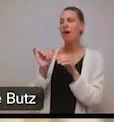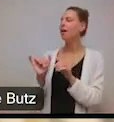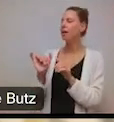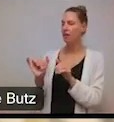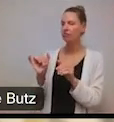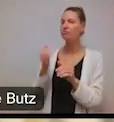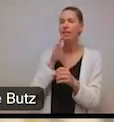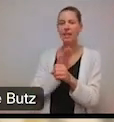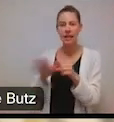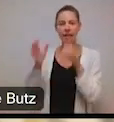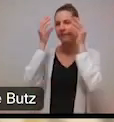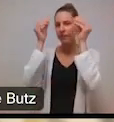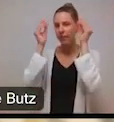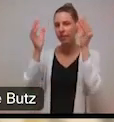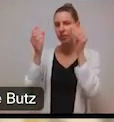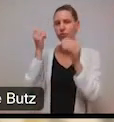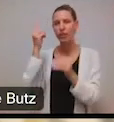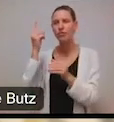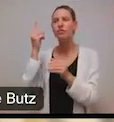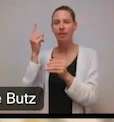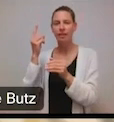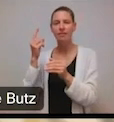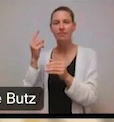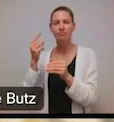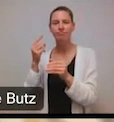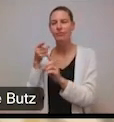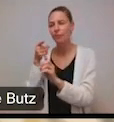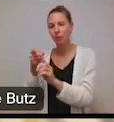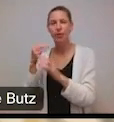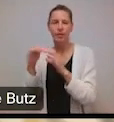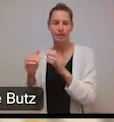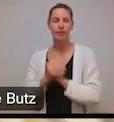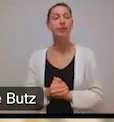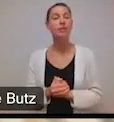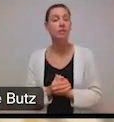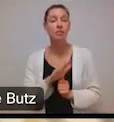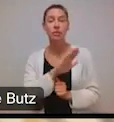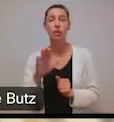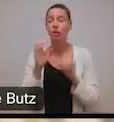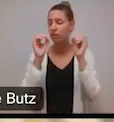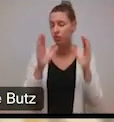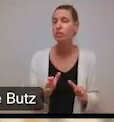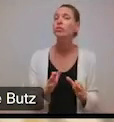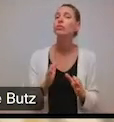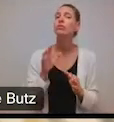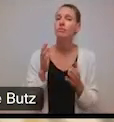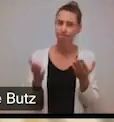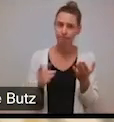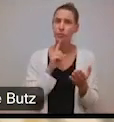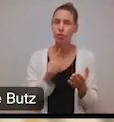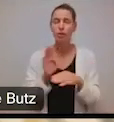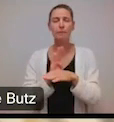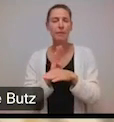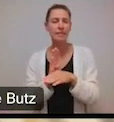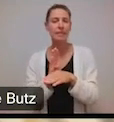anticipate what's coming in this email. Your instructors are probably very busy and getting lots of emails. So